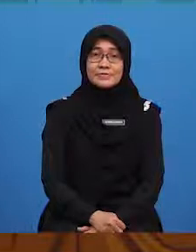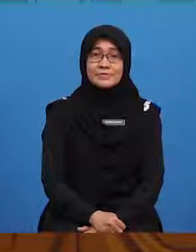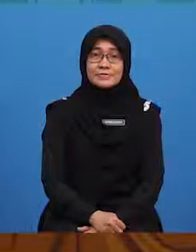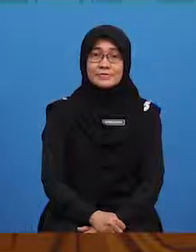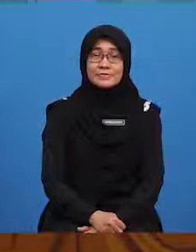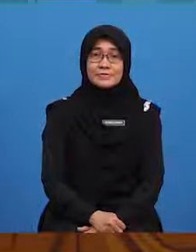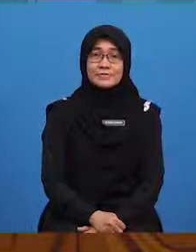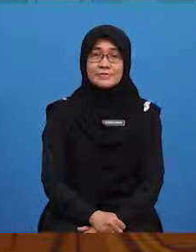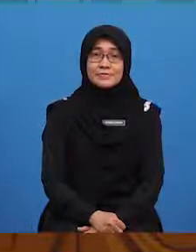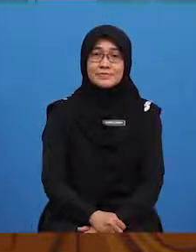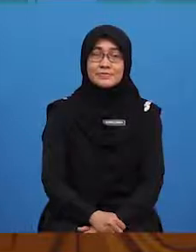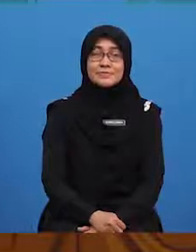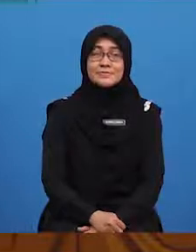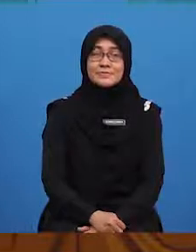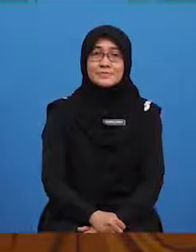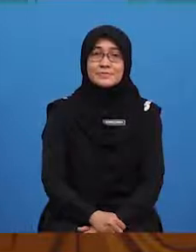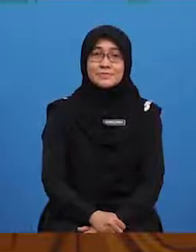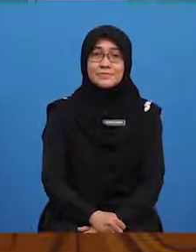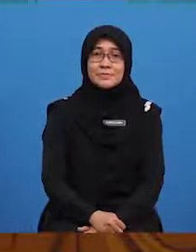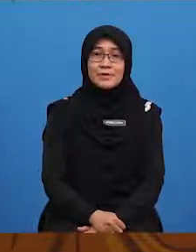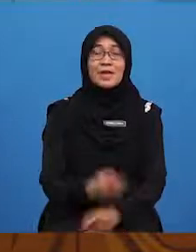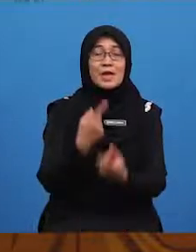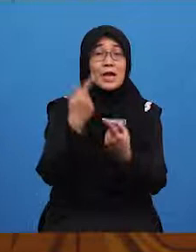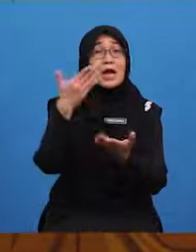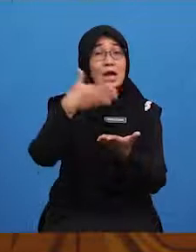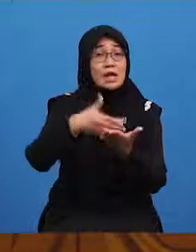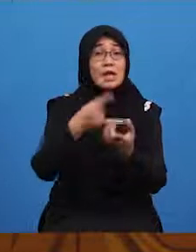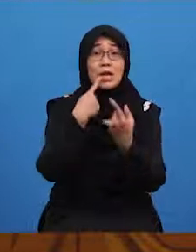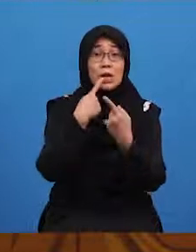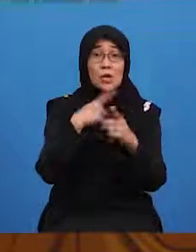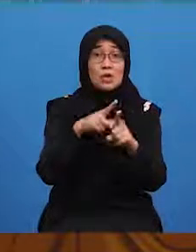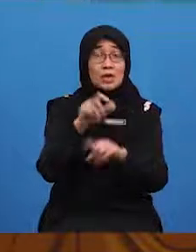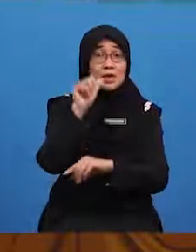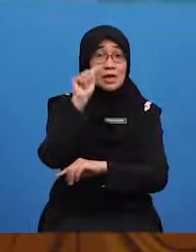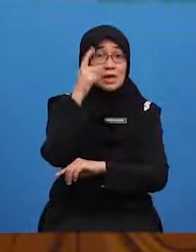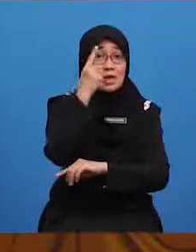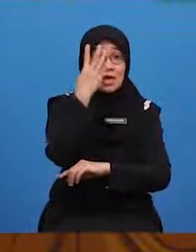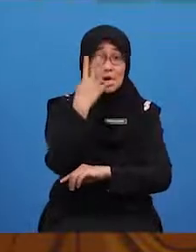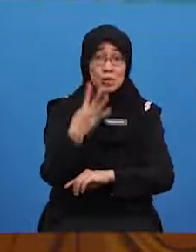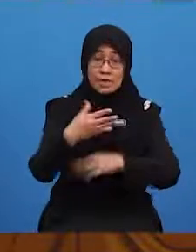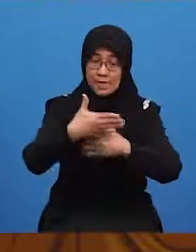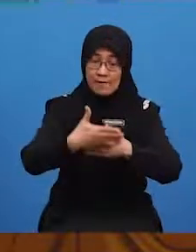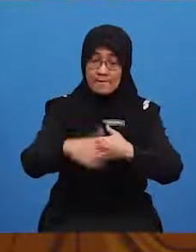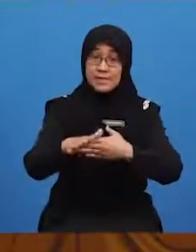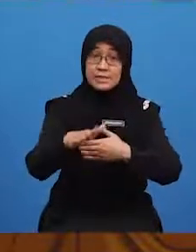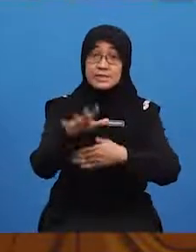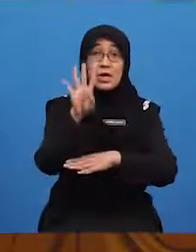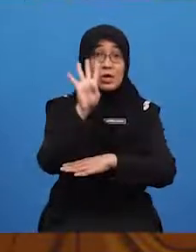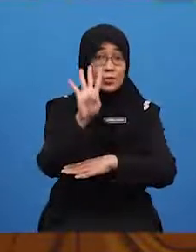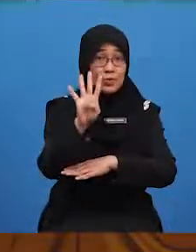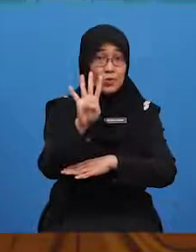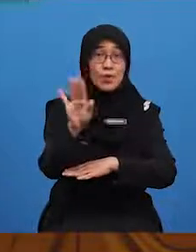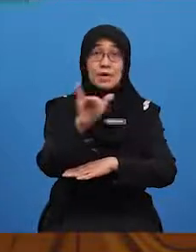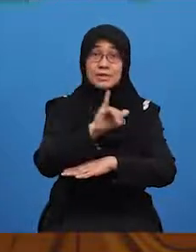So, we get a smaller number, 4. Very good. A quarter past